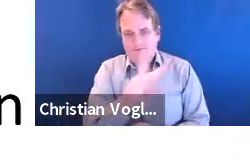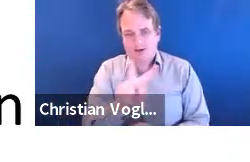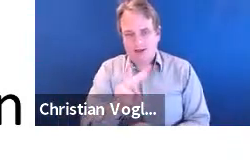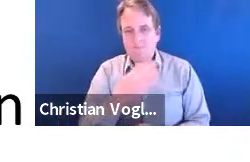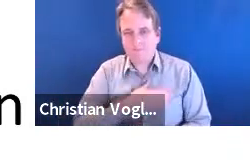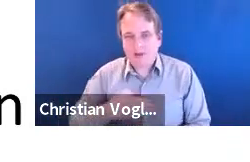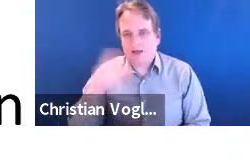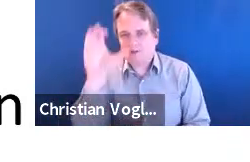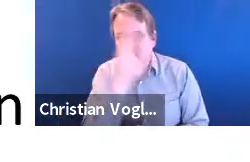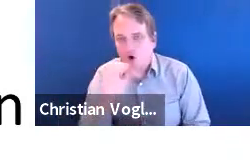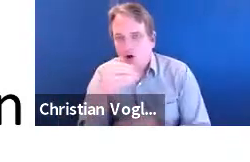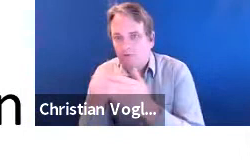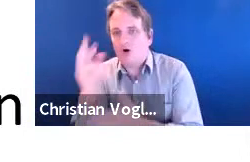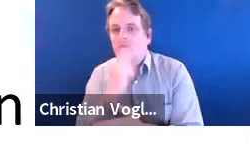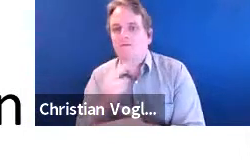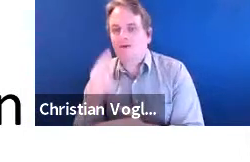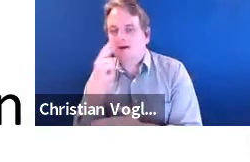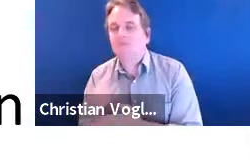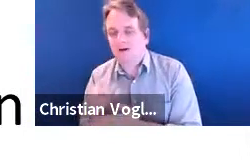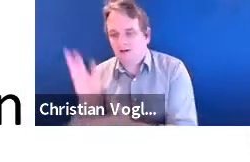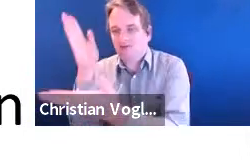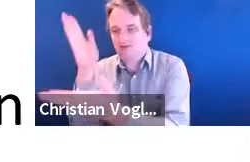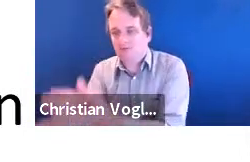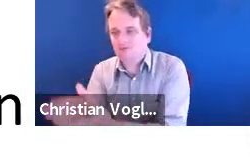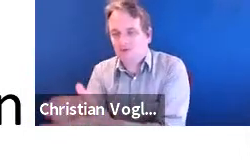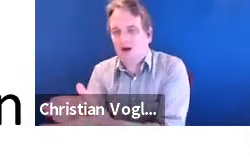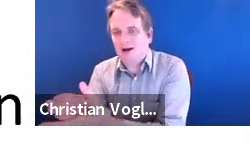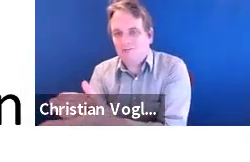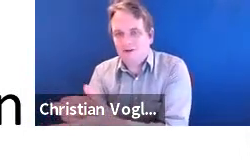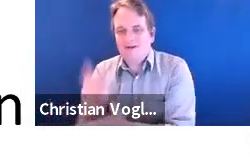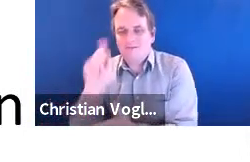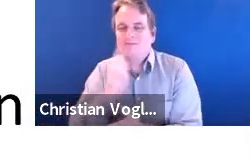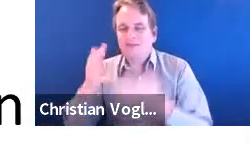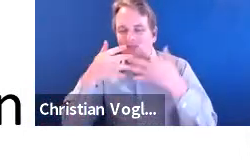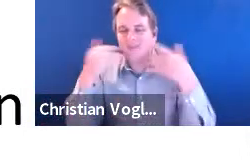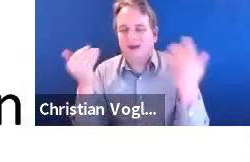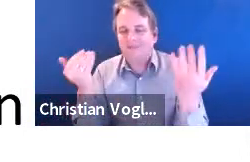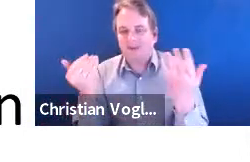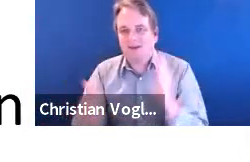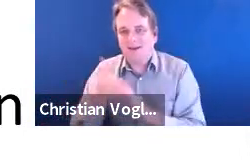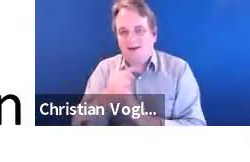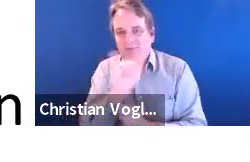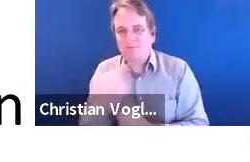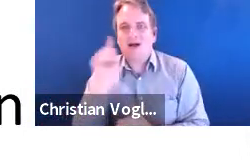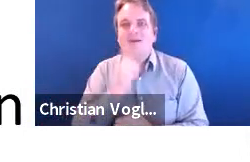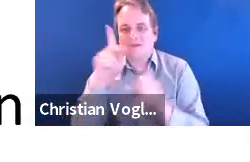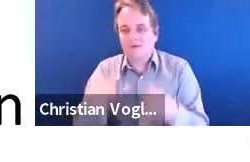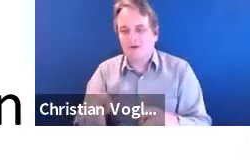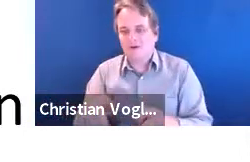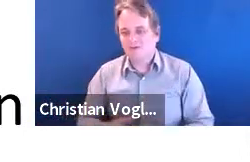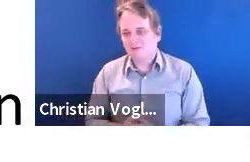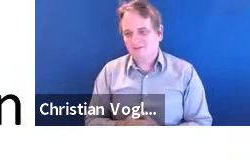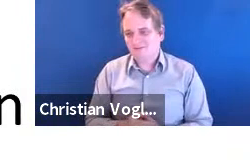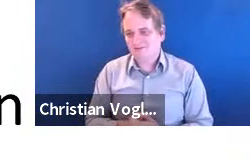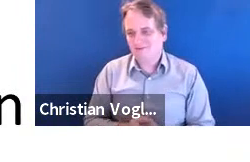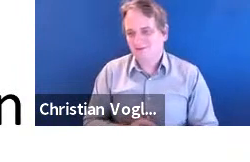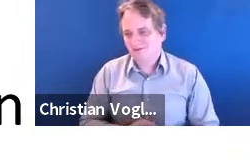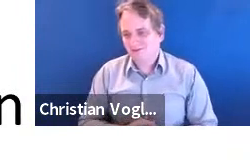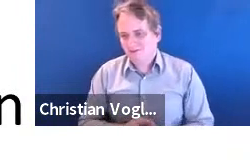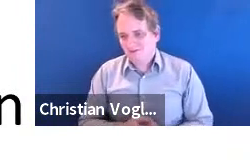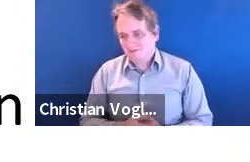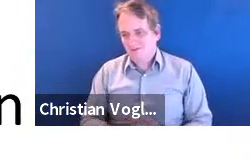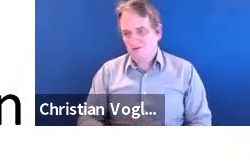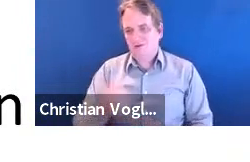go? How do you tell it to look for a particular restaurant that you'd like to stop at that is perhaps deaf-friendly